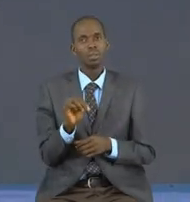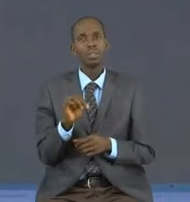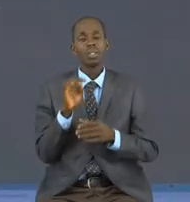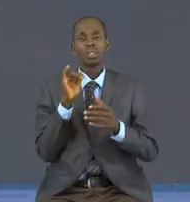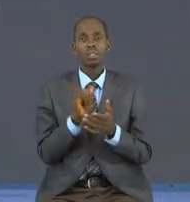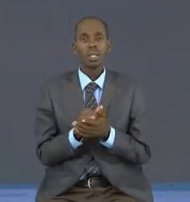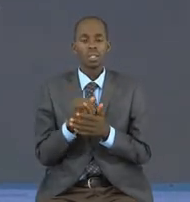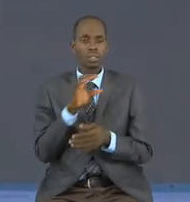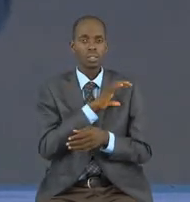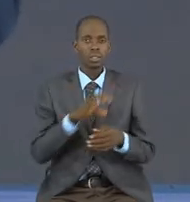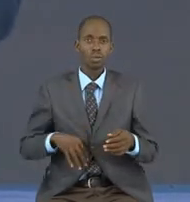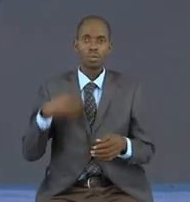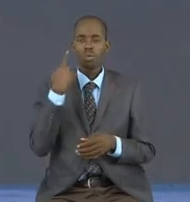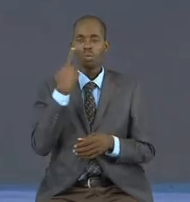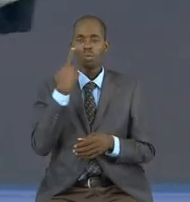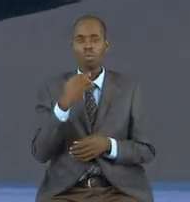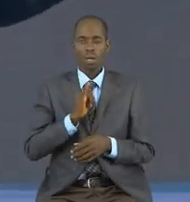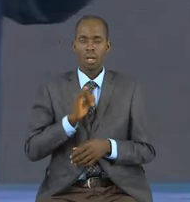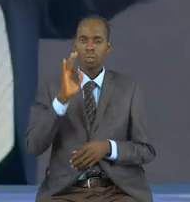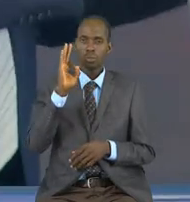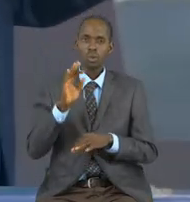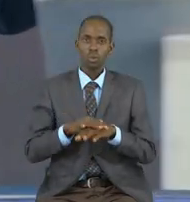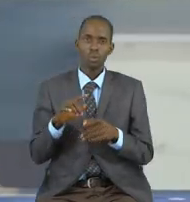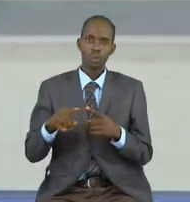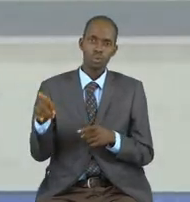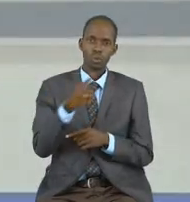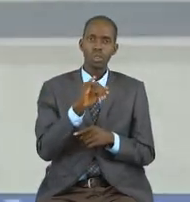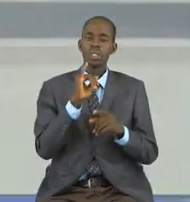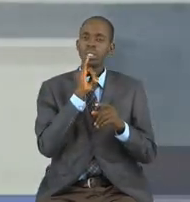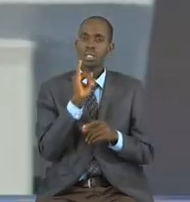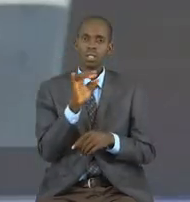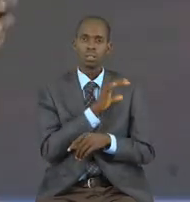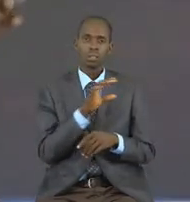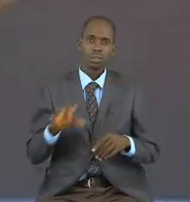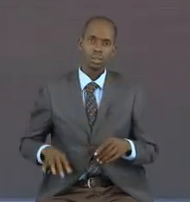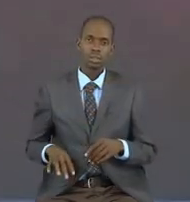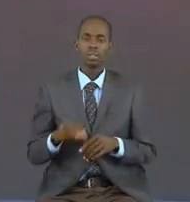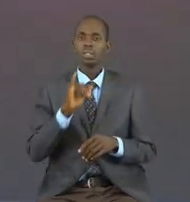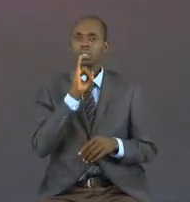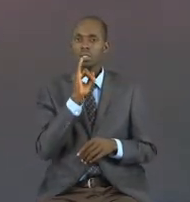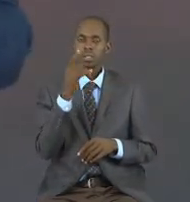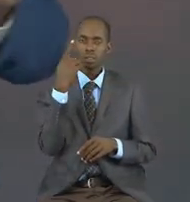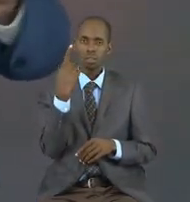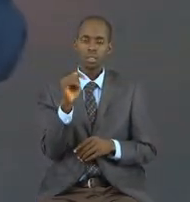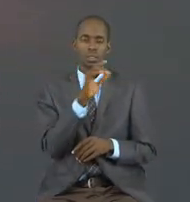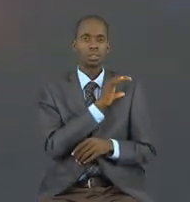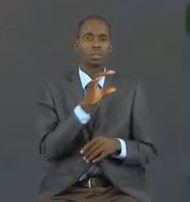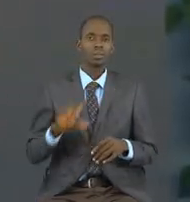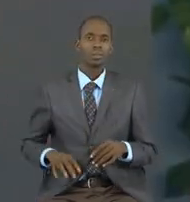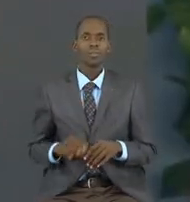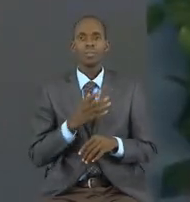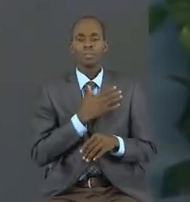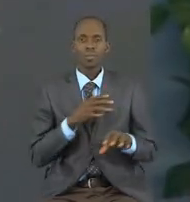I preach unto you is Christ, is the Christ. And he did that